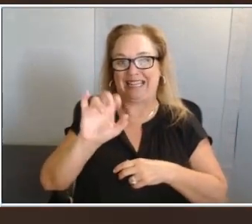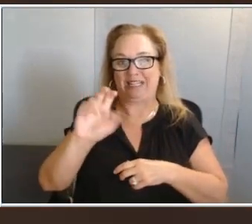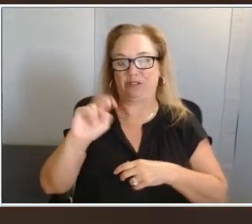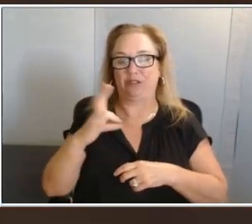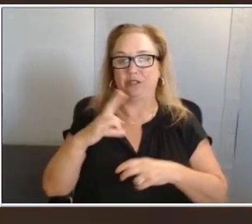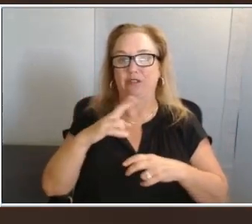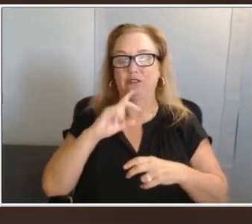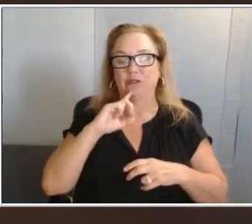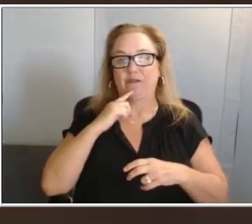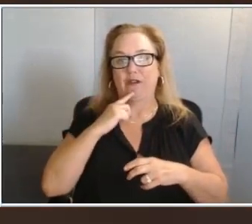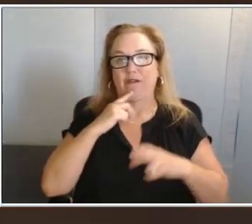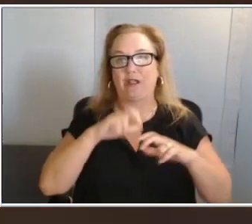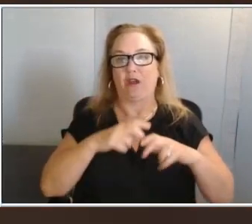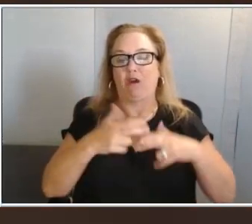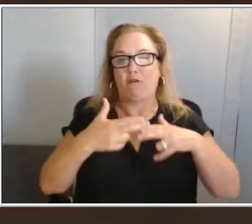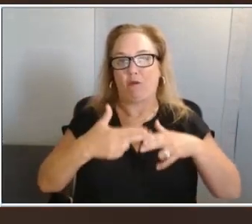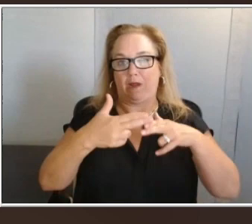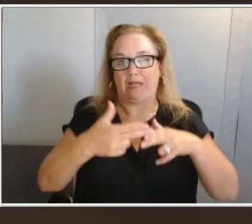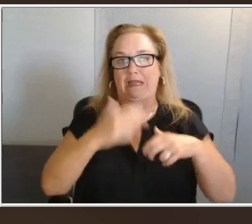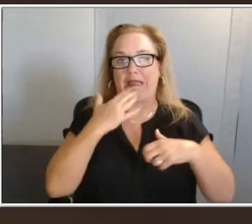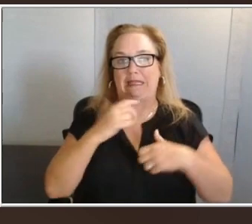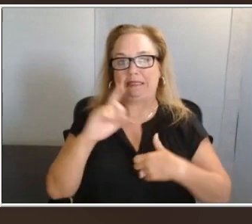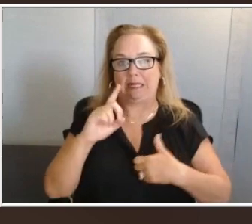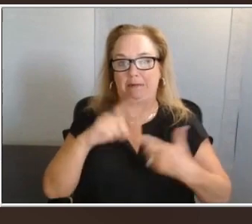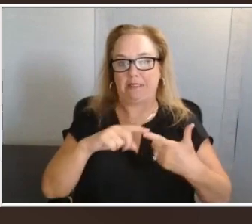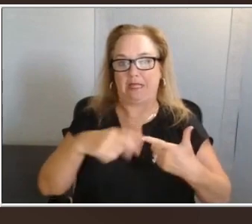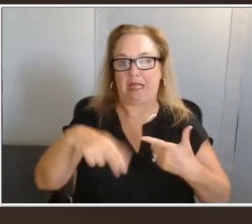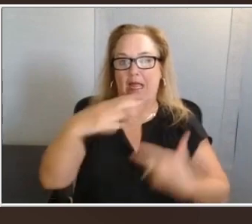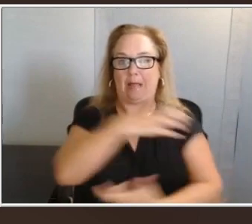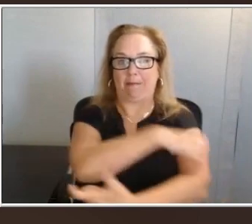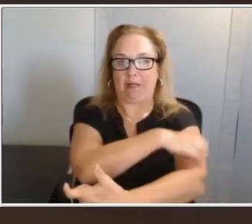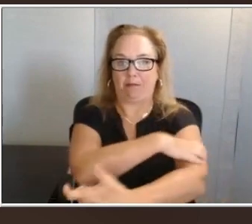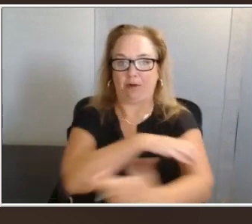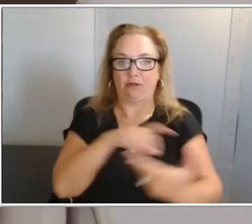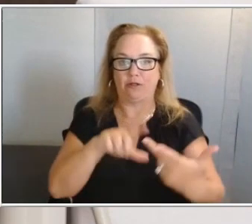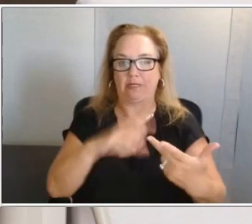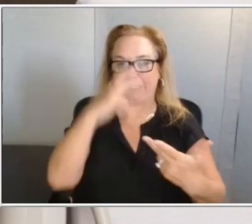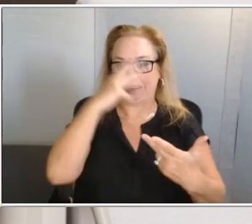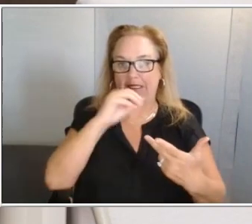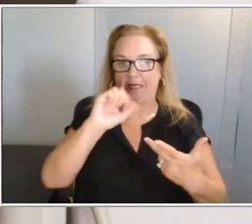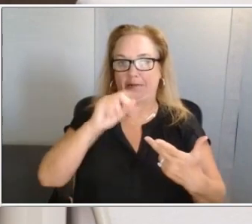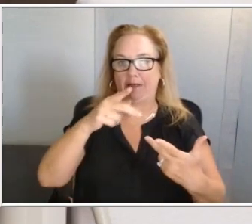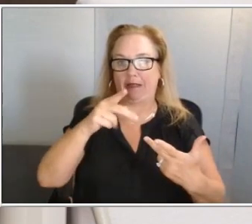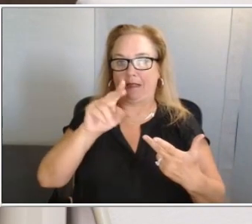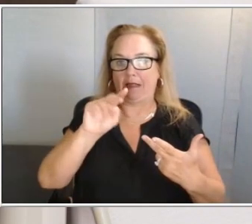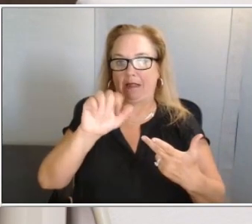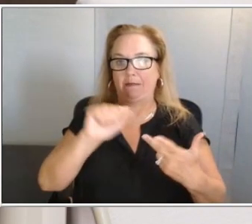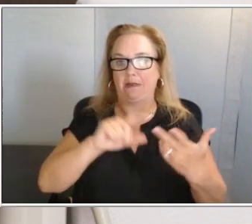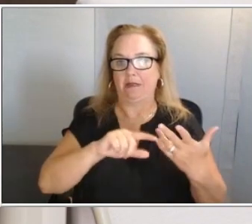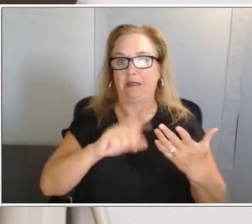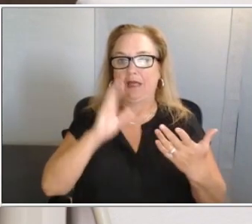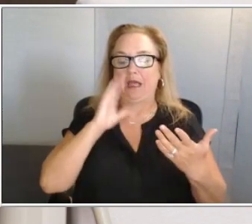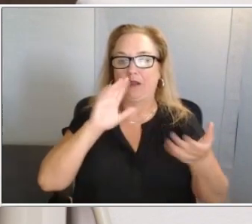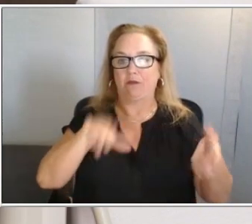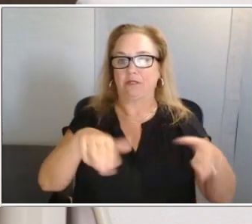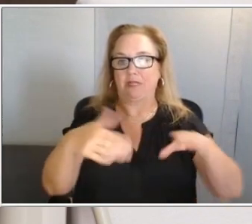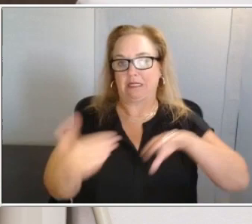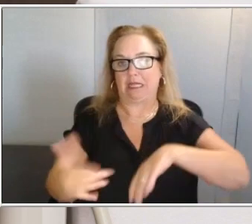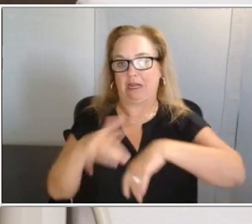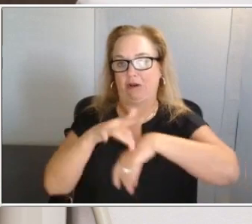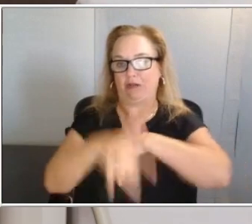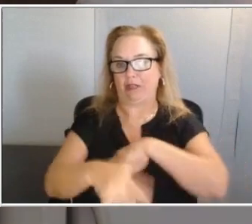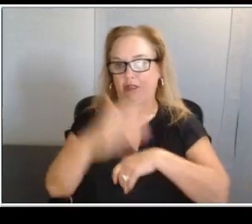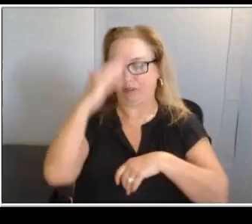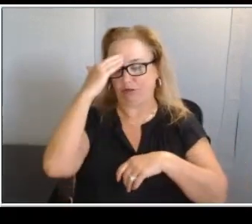severely obese. She had diabetes, high blood pressure, and sleep apnea. I was going to die early. Melody knew she had to